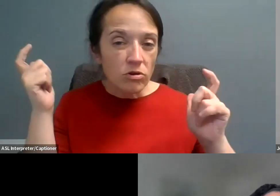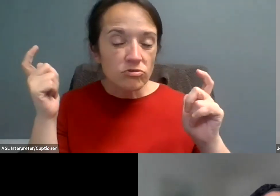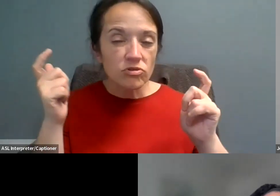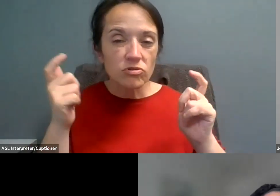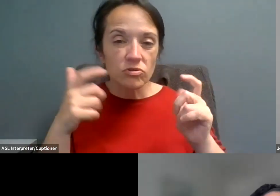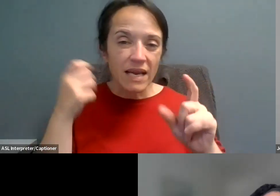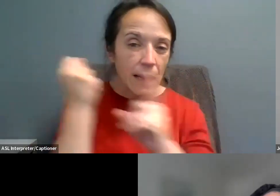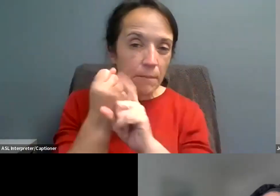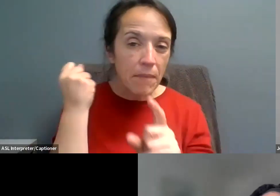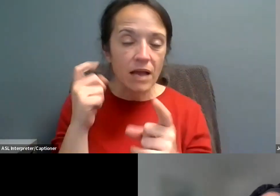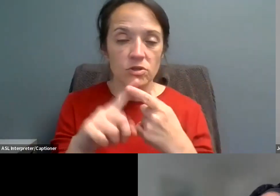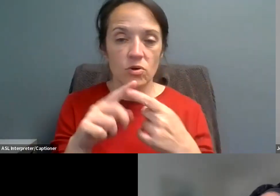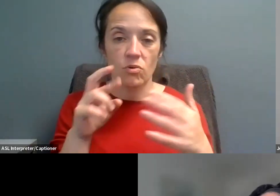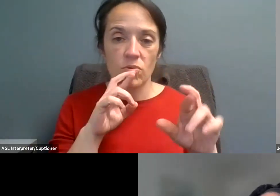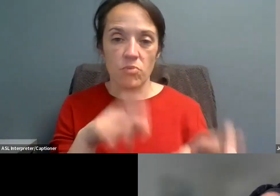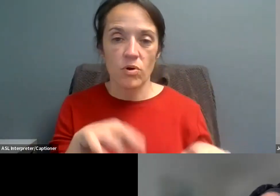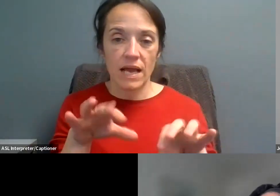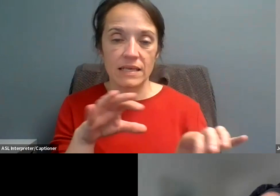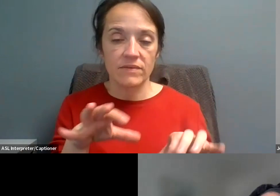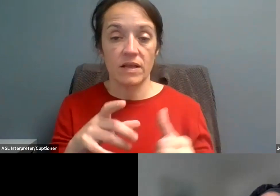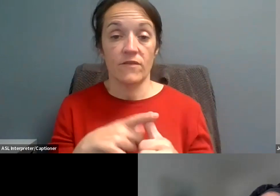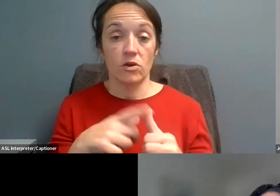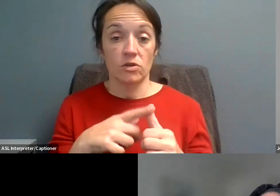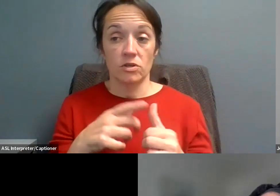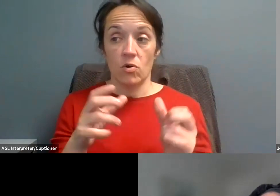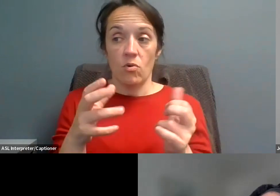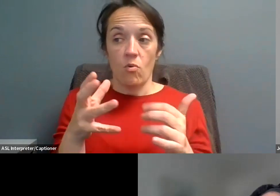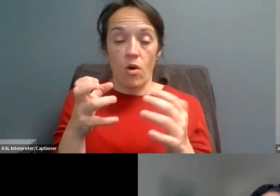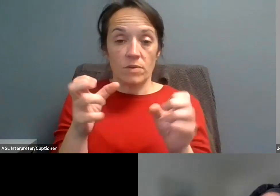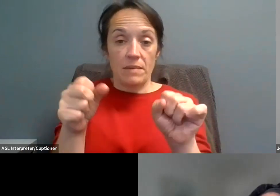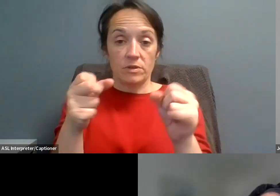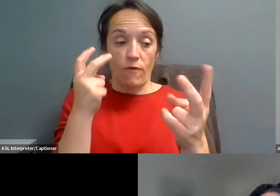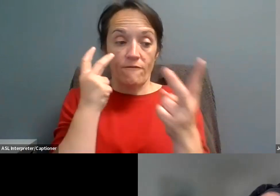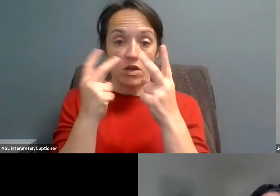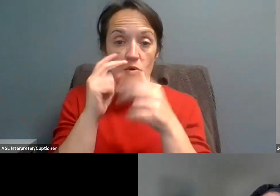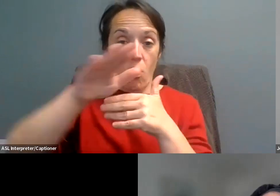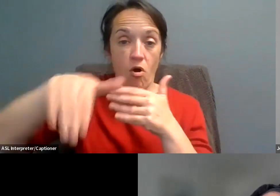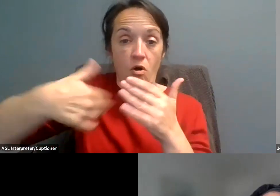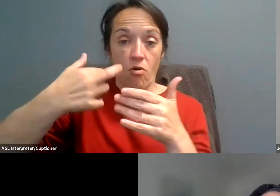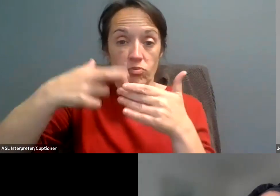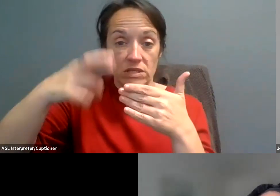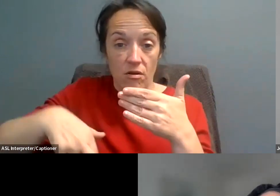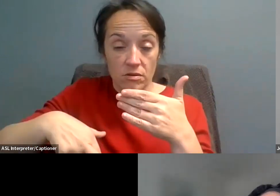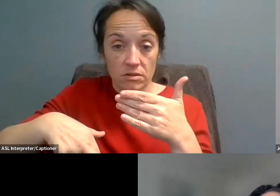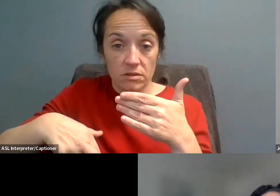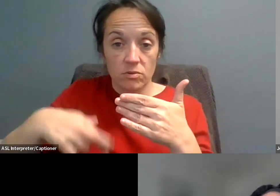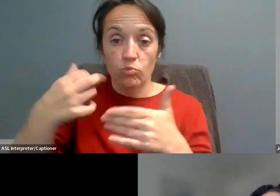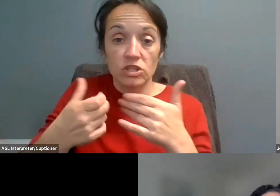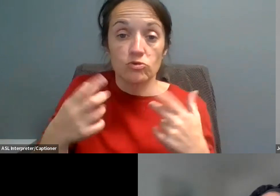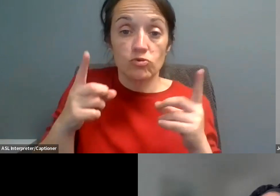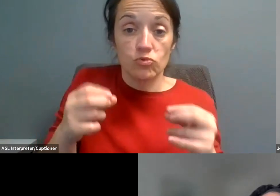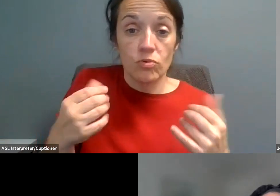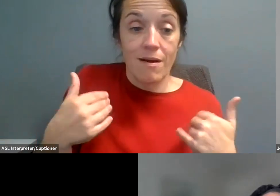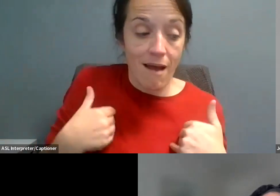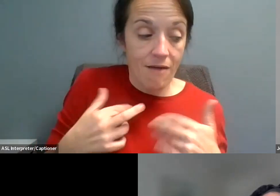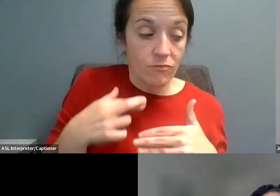activity. So for example, the ability to view results, all results, which ones have results, which ones don't, just a way to